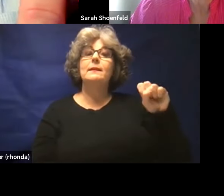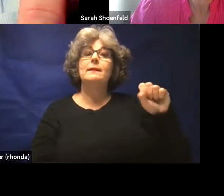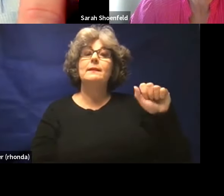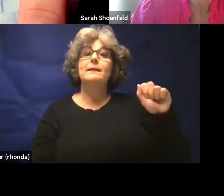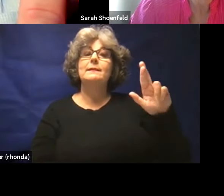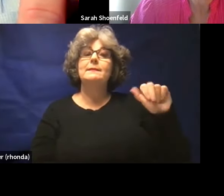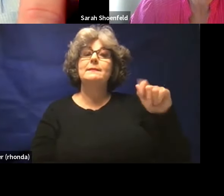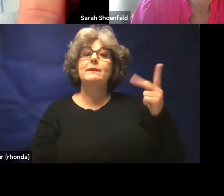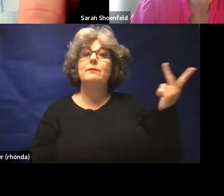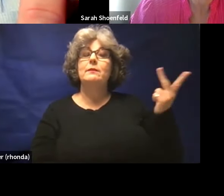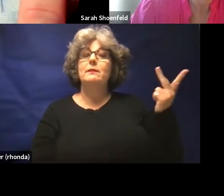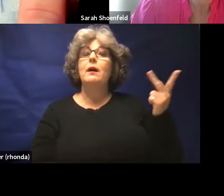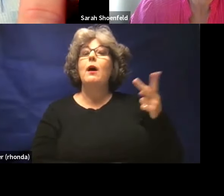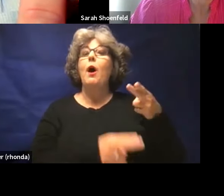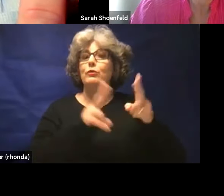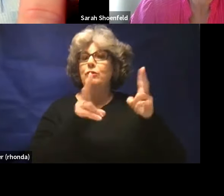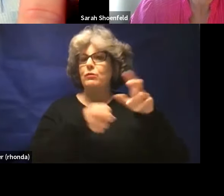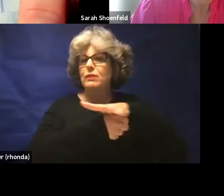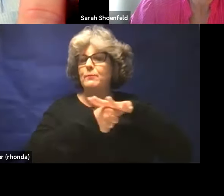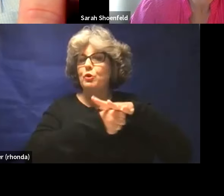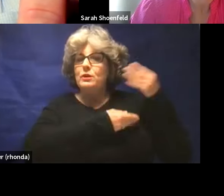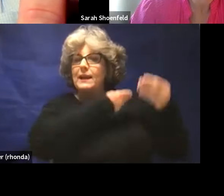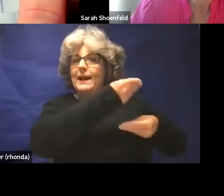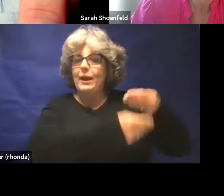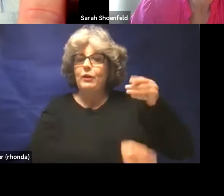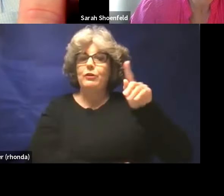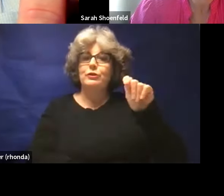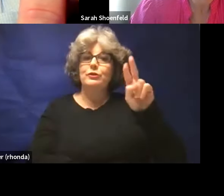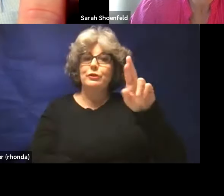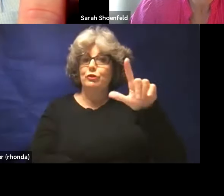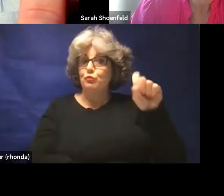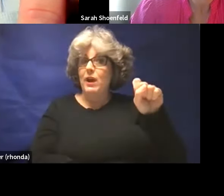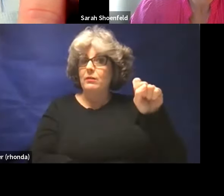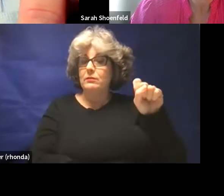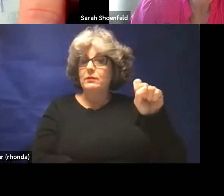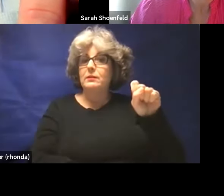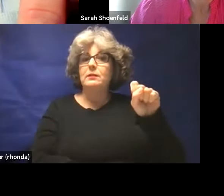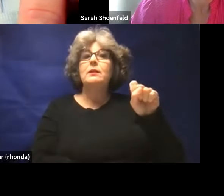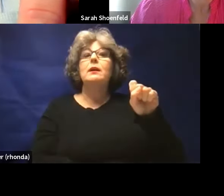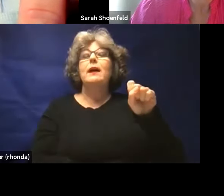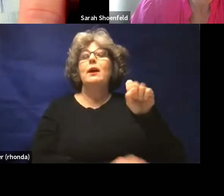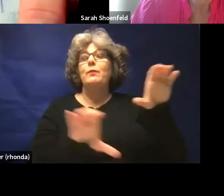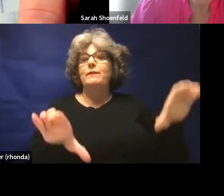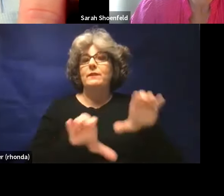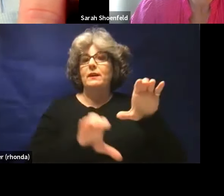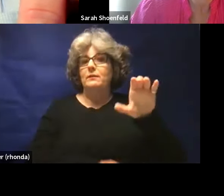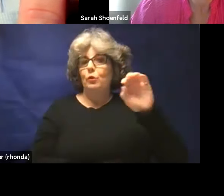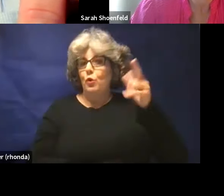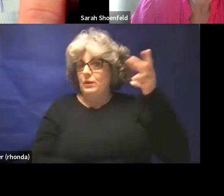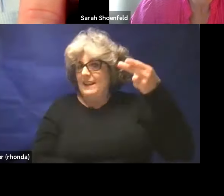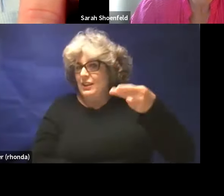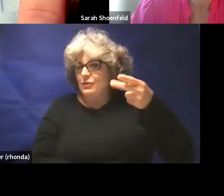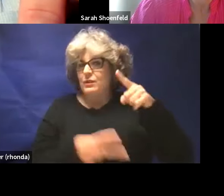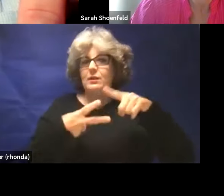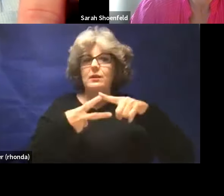number of neighborhood heritage trails for Cultural Tourism DC, and we conducted oral histories for those. So those